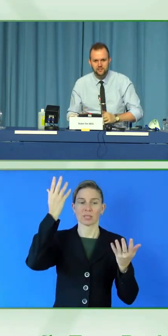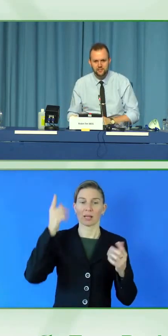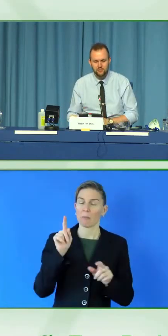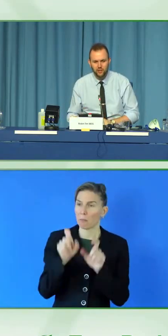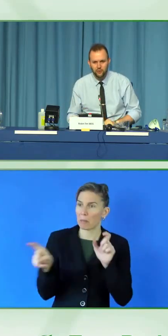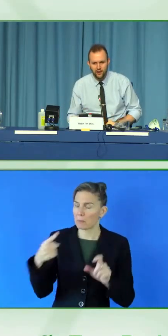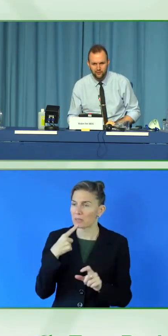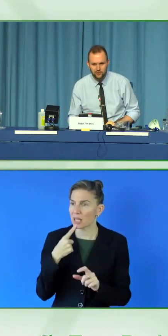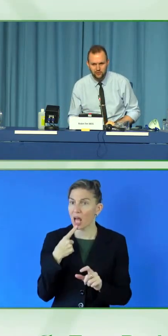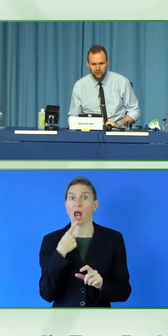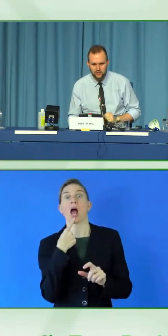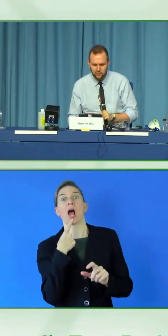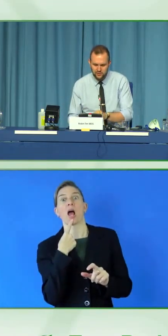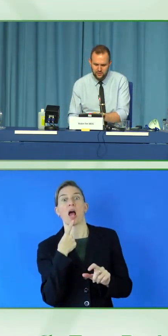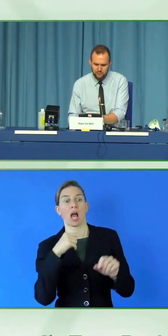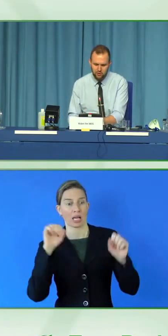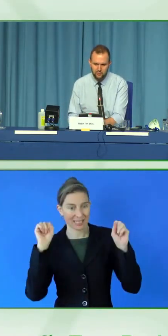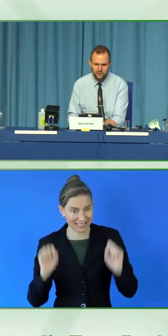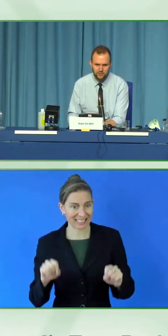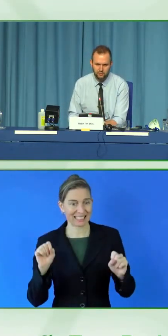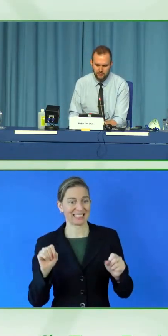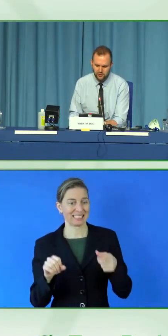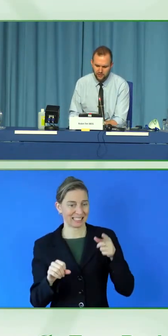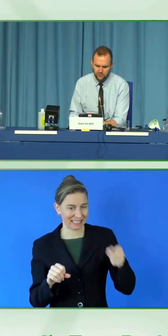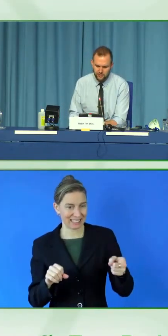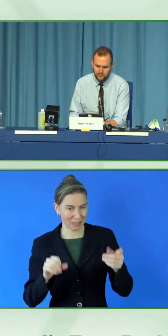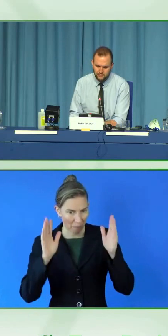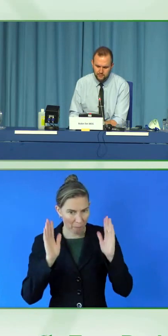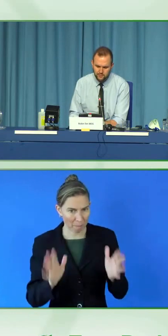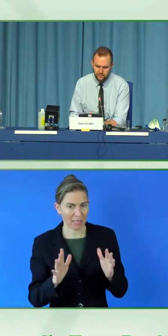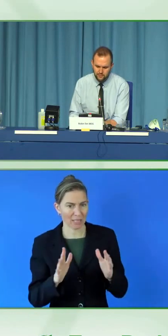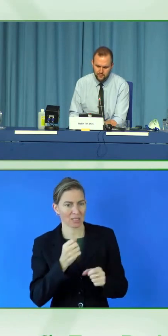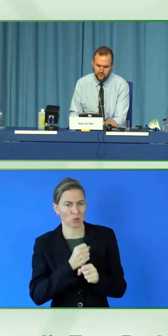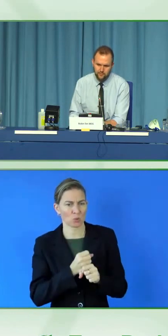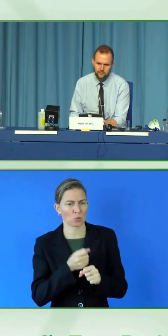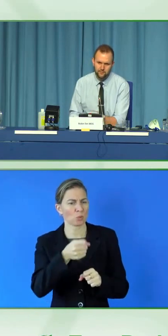this is something we have to do? Was there a moment you can perhaps share with us?